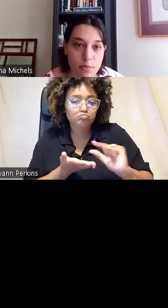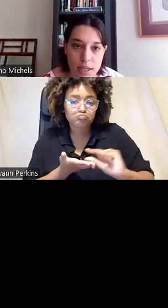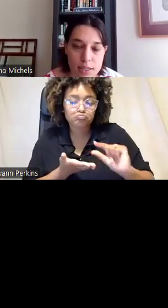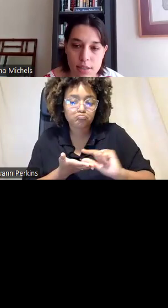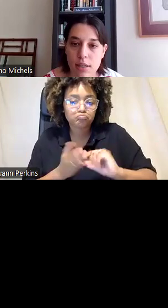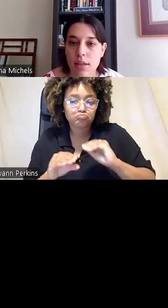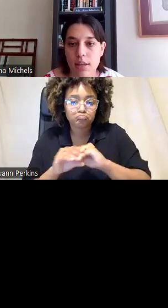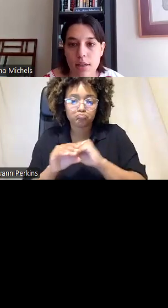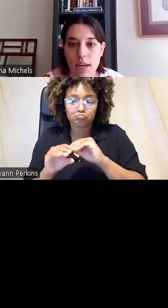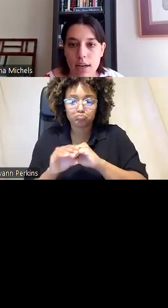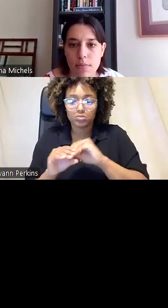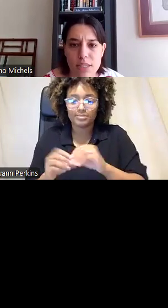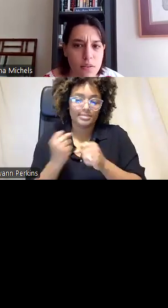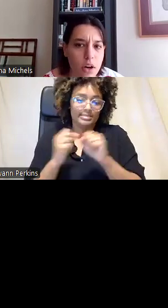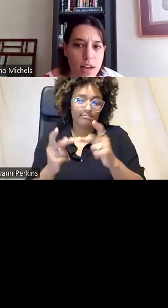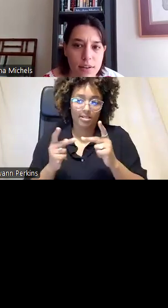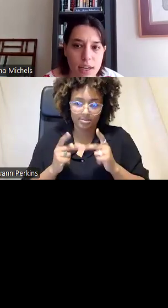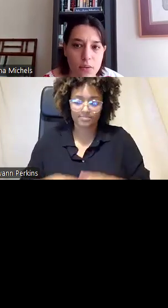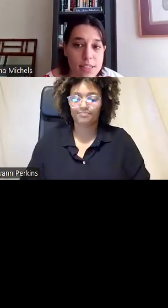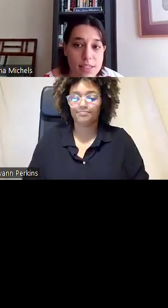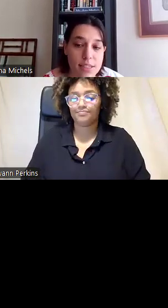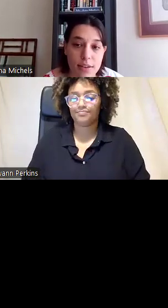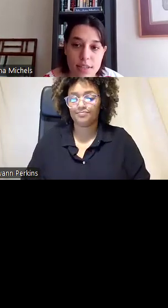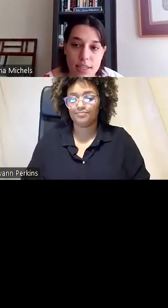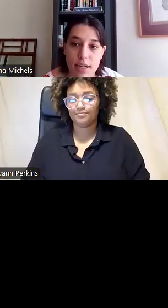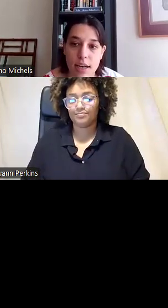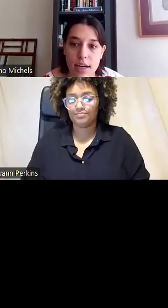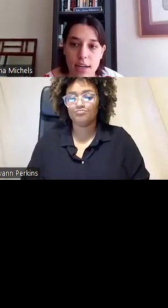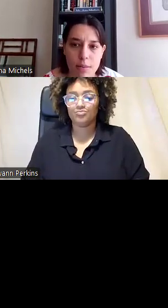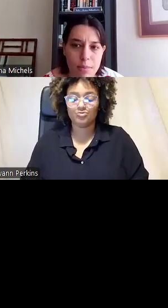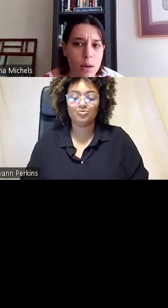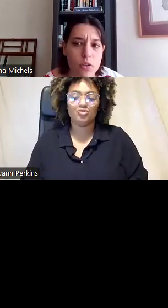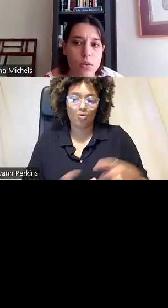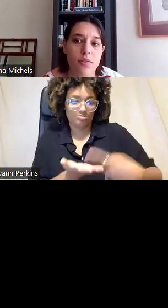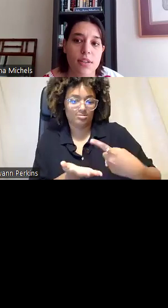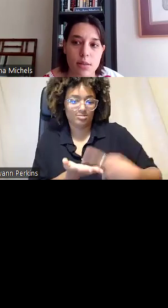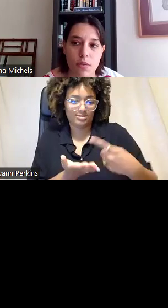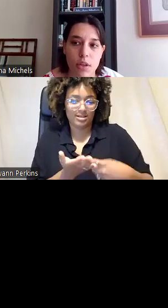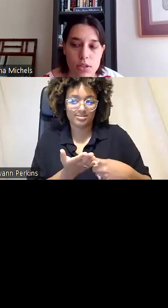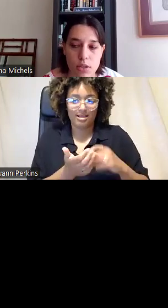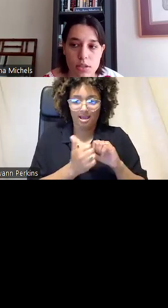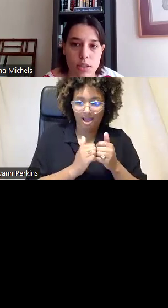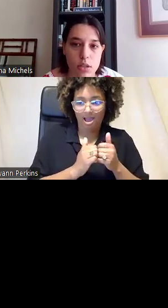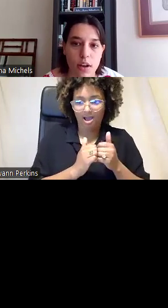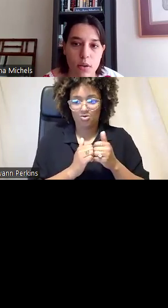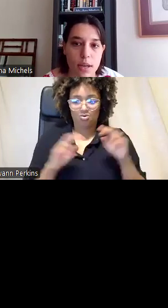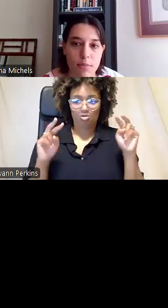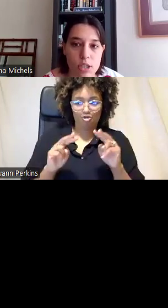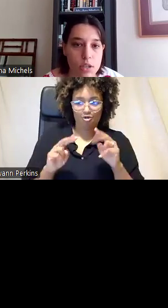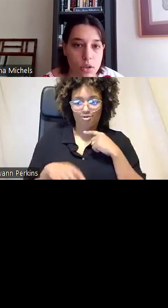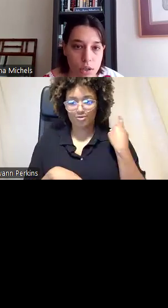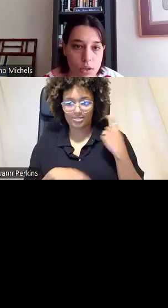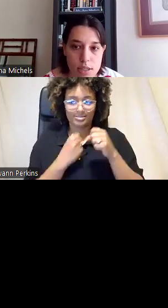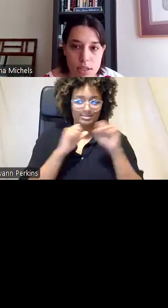in a safe place. This can involve navigating risks and safety, and it may be helpful to revisit some of the concerns that the survivor may